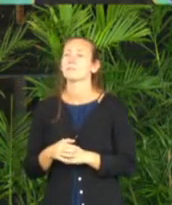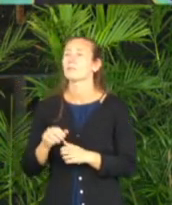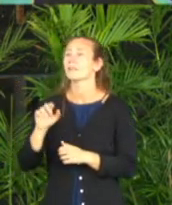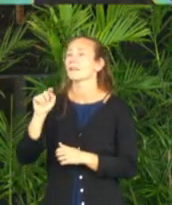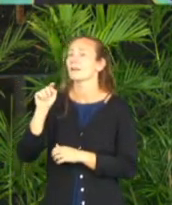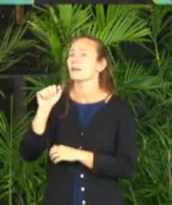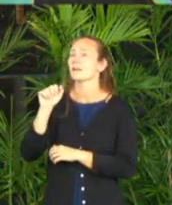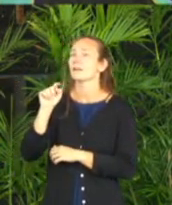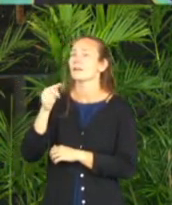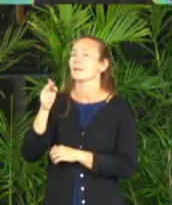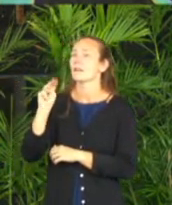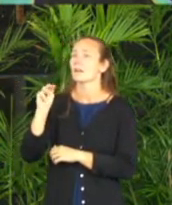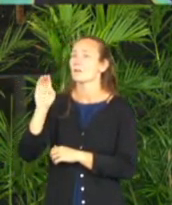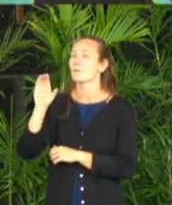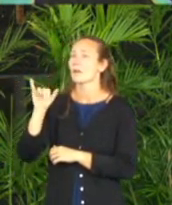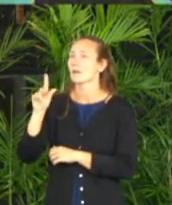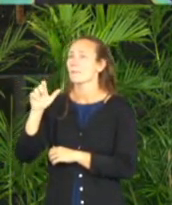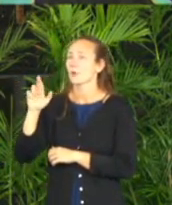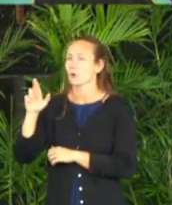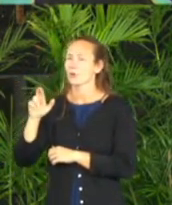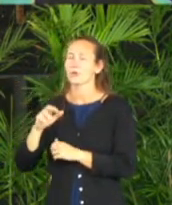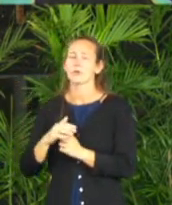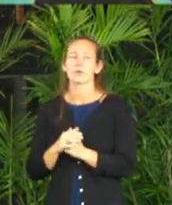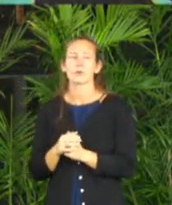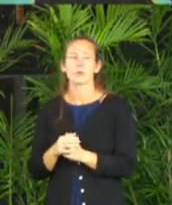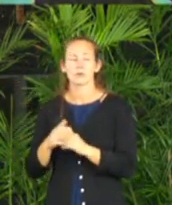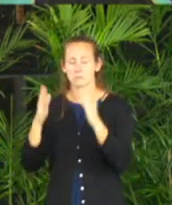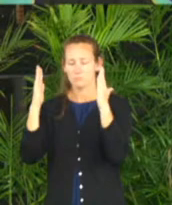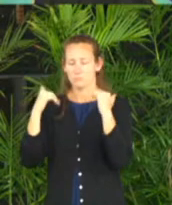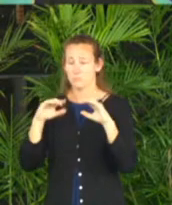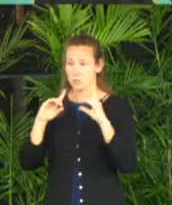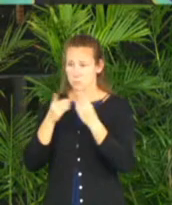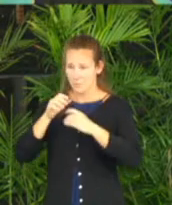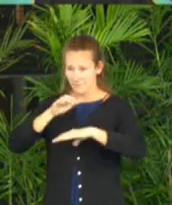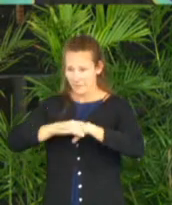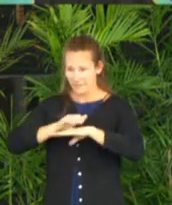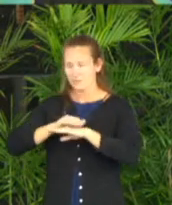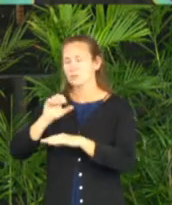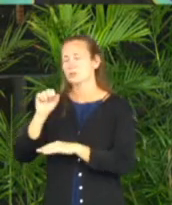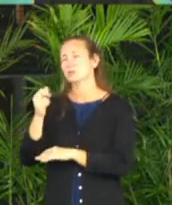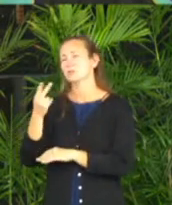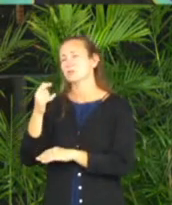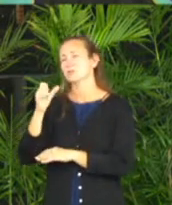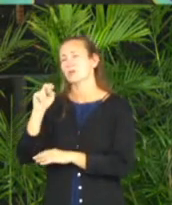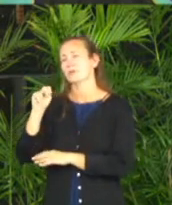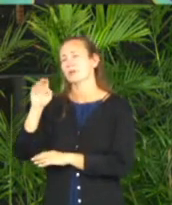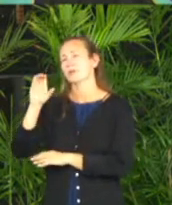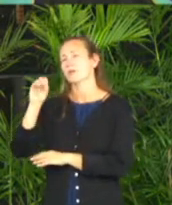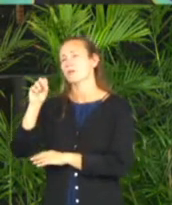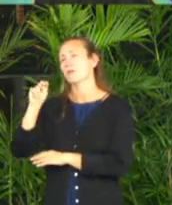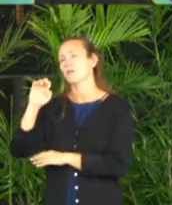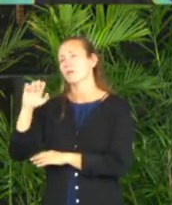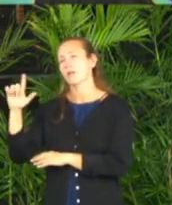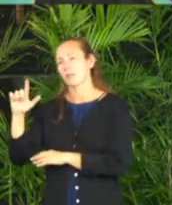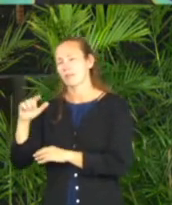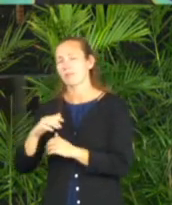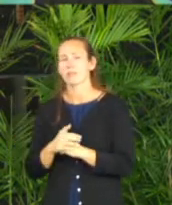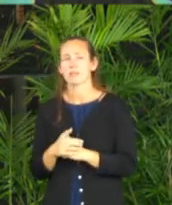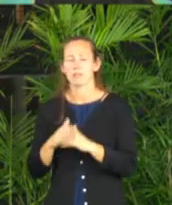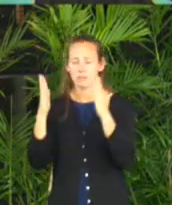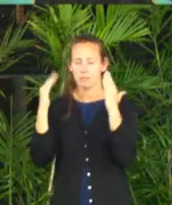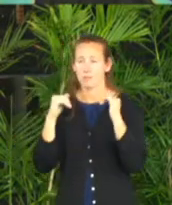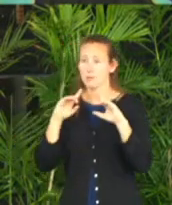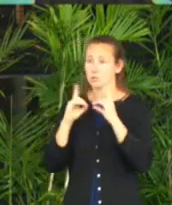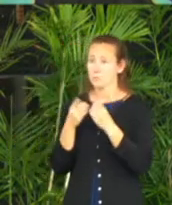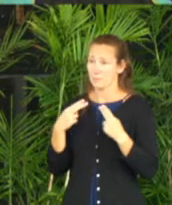Tatum Seibert. From the Department of English, Sheridan Connell. From the Department